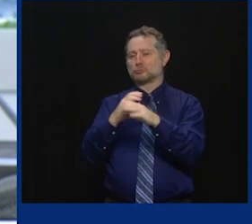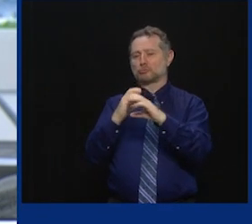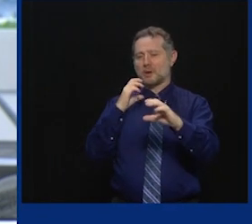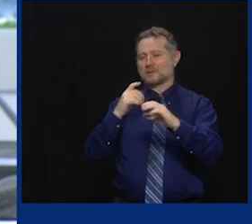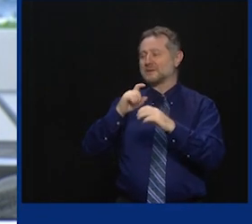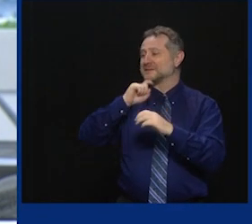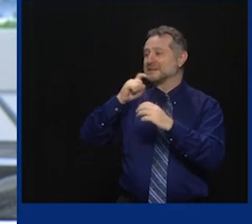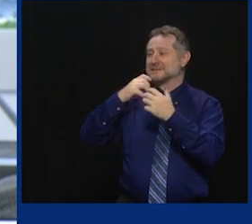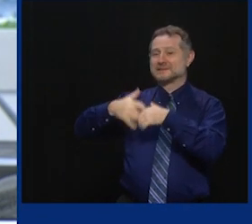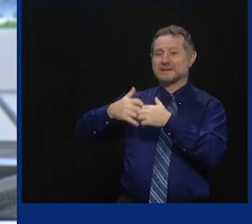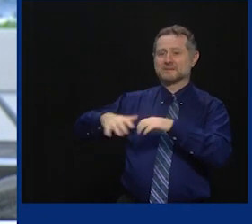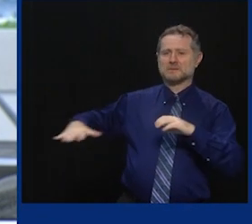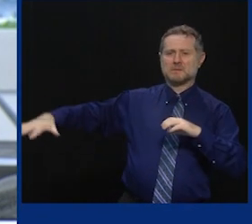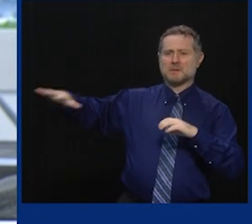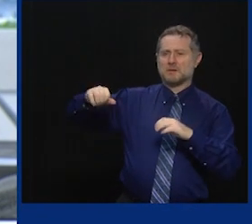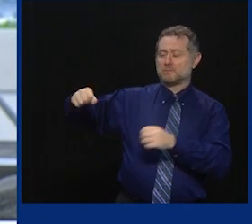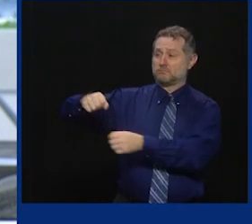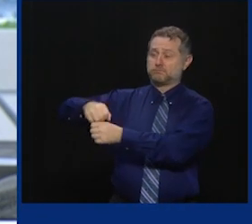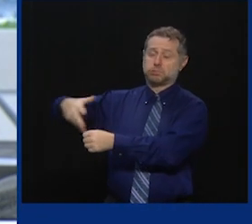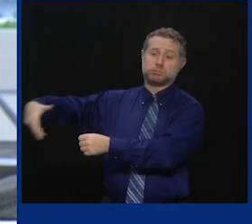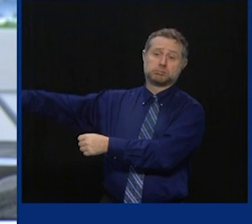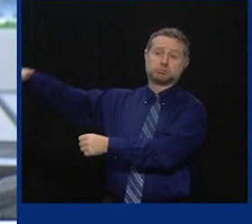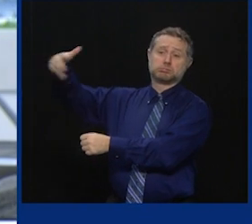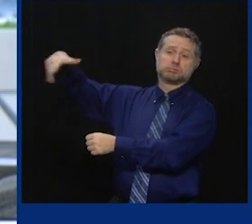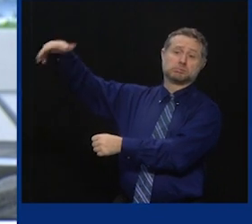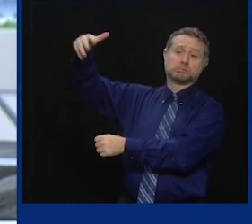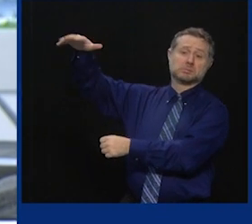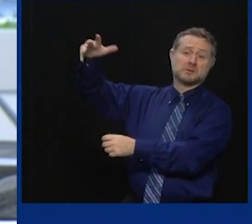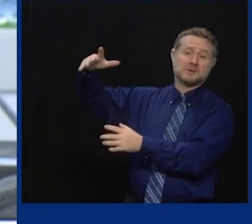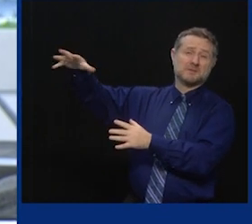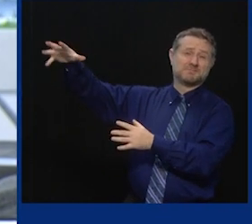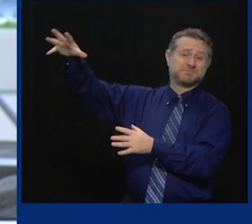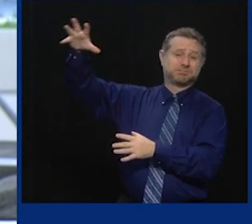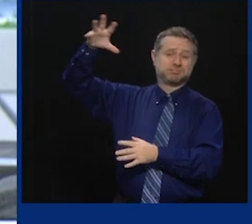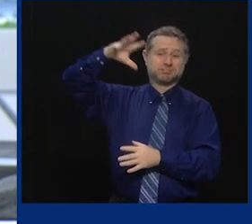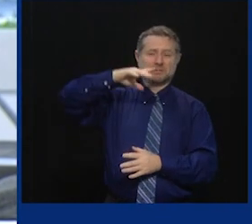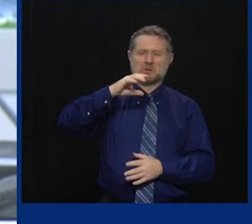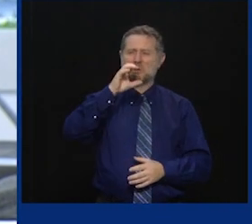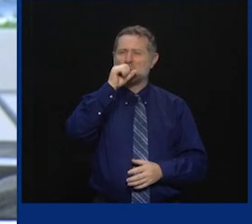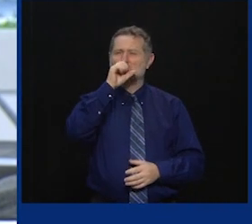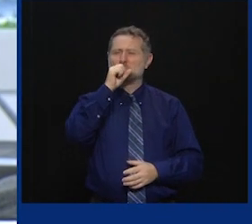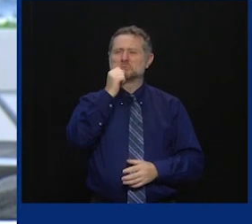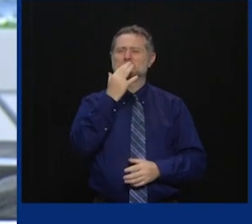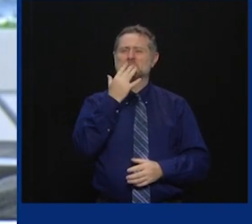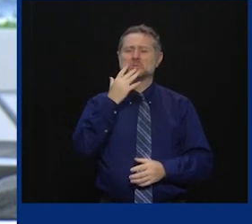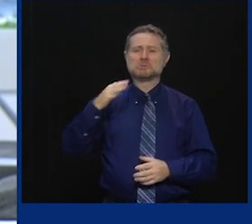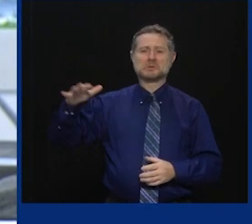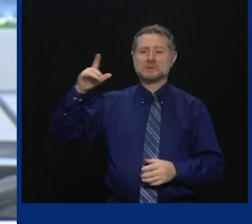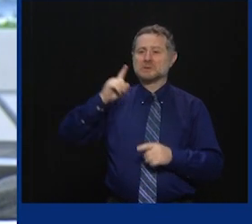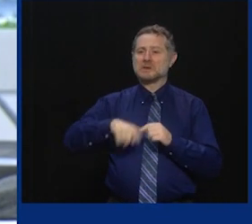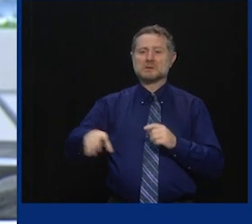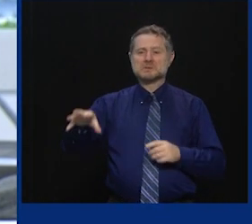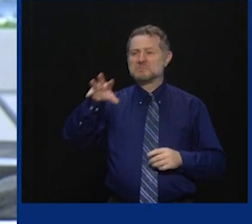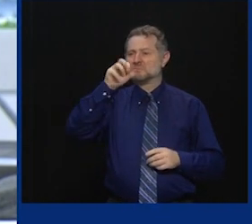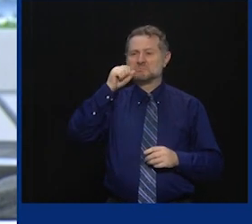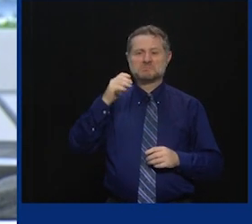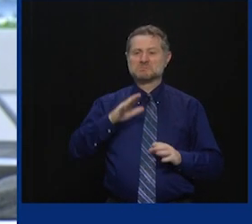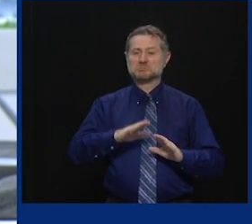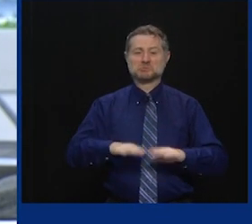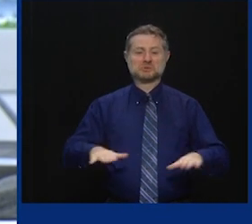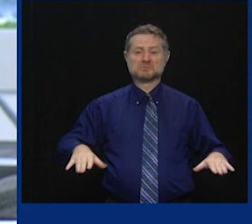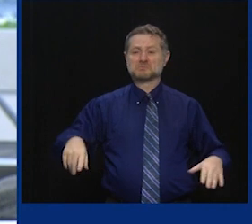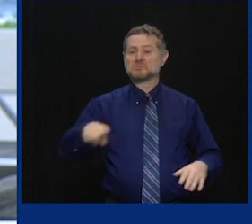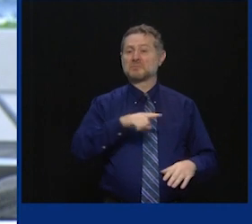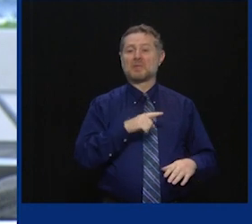ominous fumes and clouds of orange smoke, and you couldn't breathe. I mean, as a child, we'd be going to